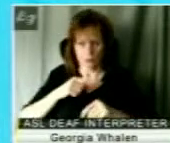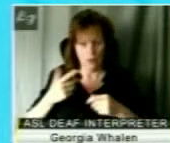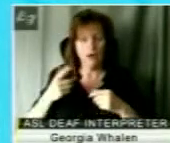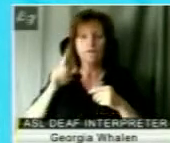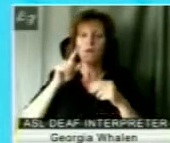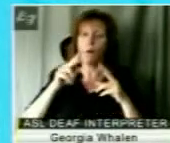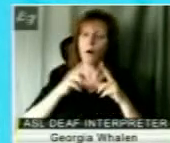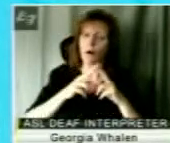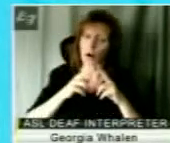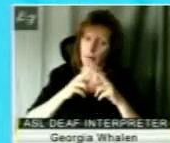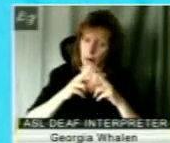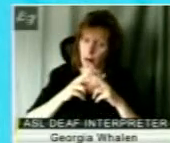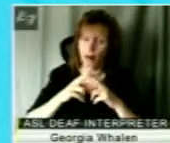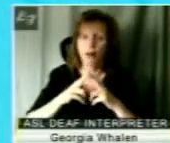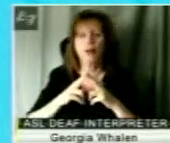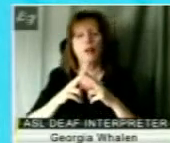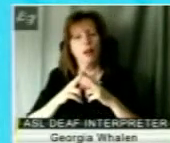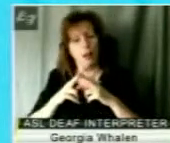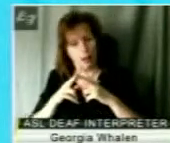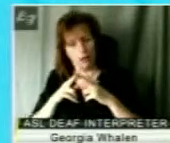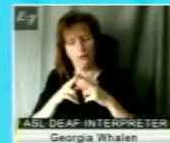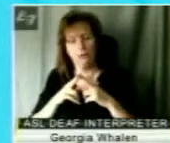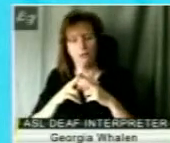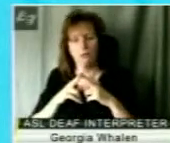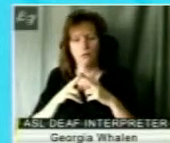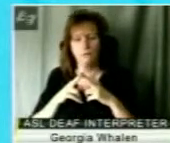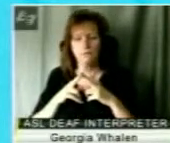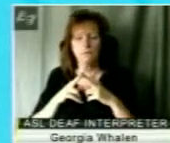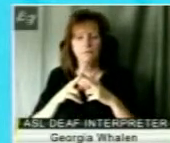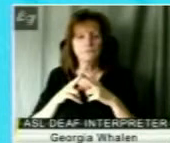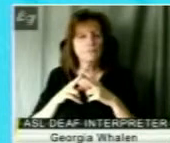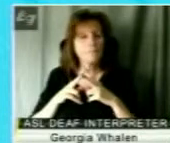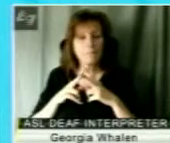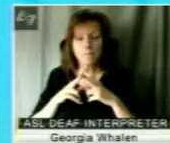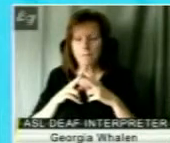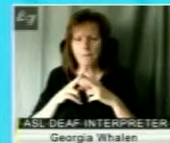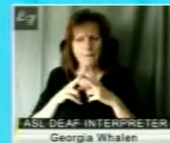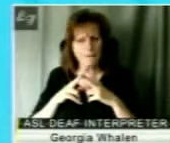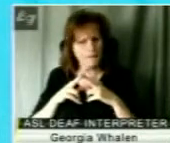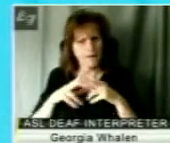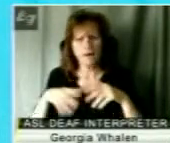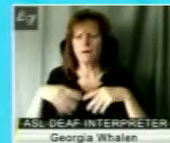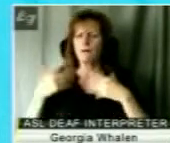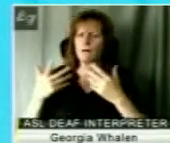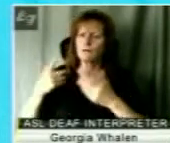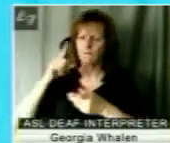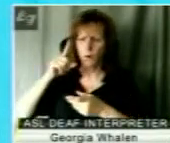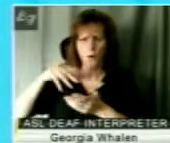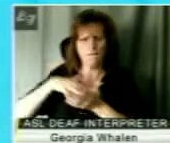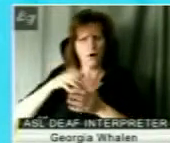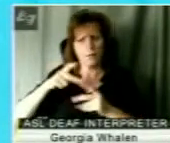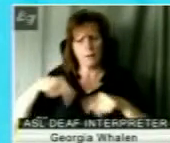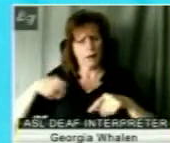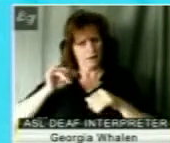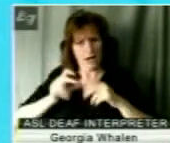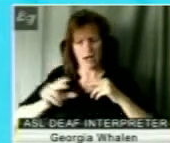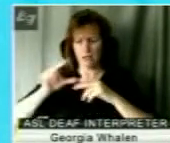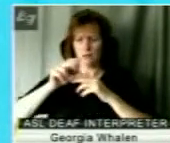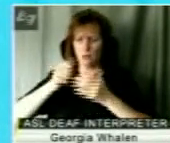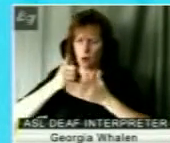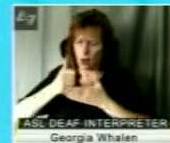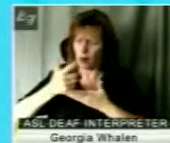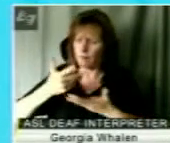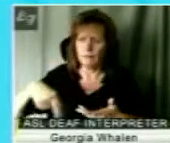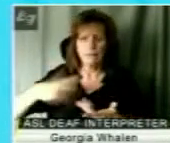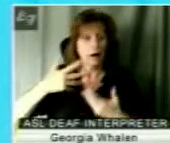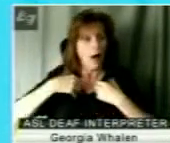their existing benefits to help those vulnerable people with their extra costs during this pandemic. And some good news from the federal government